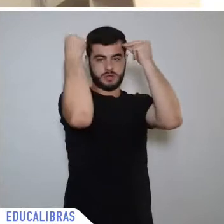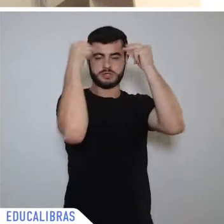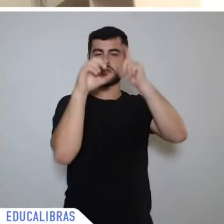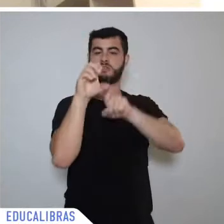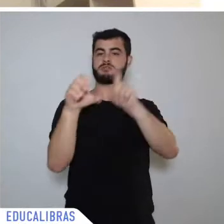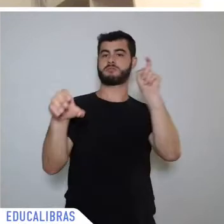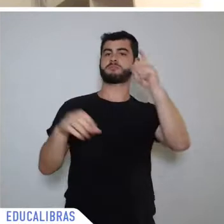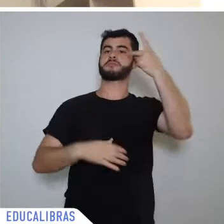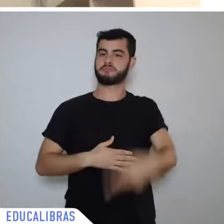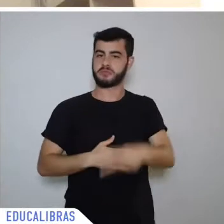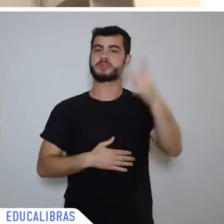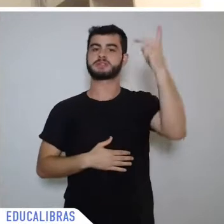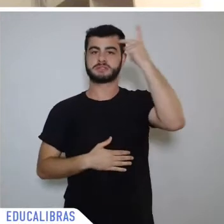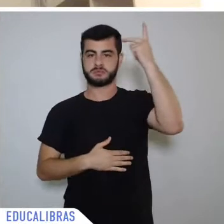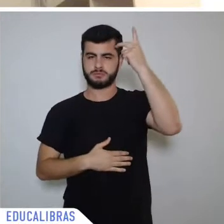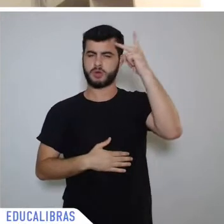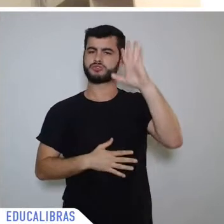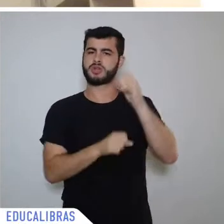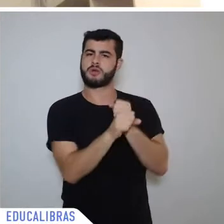Instituto da Mulher Negra.